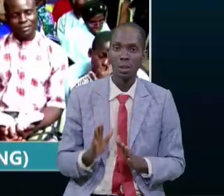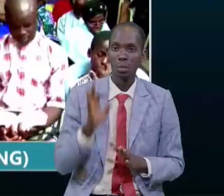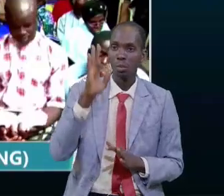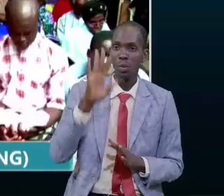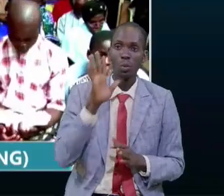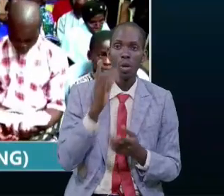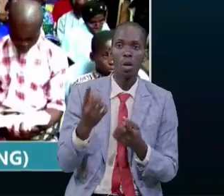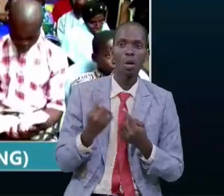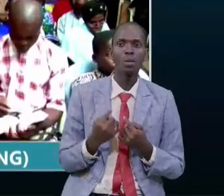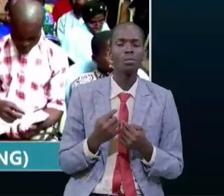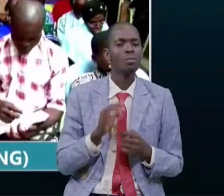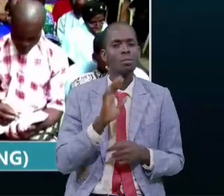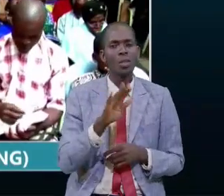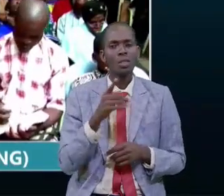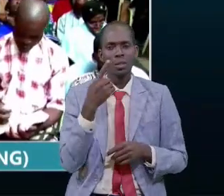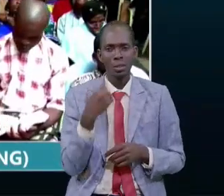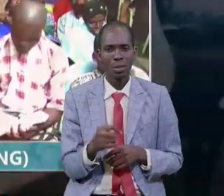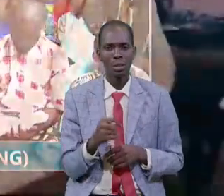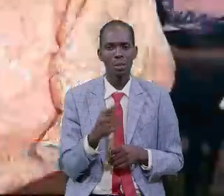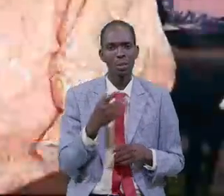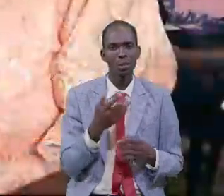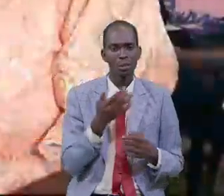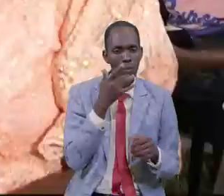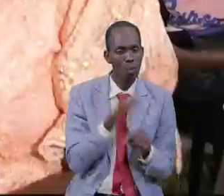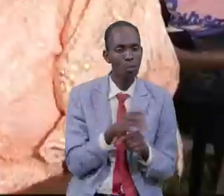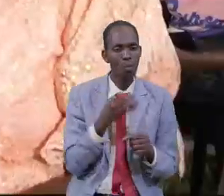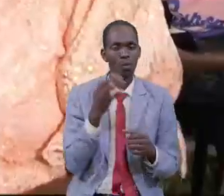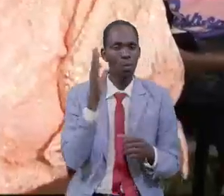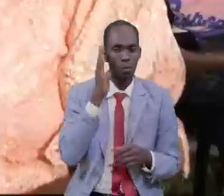evangelist, he'll lay his hands on the sick and they shall recover.